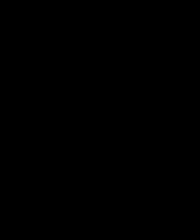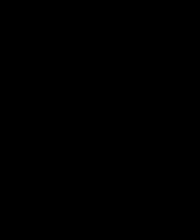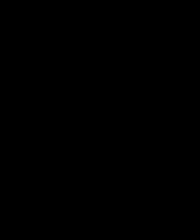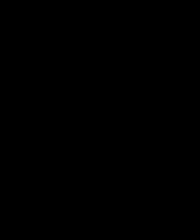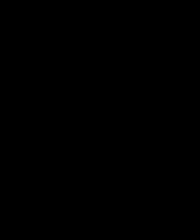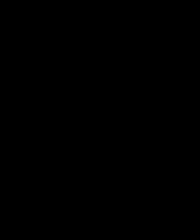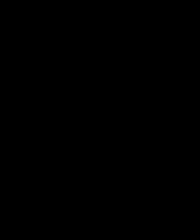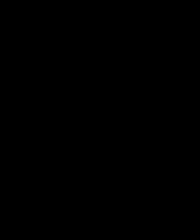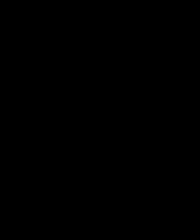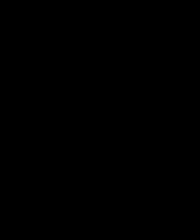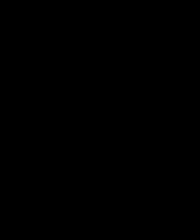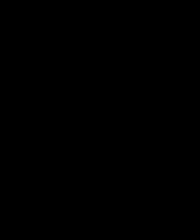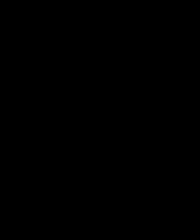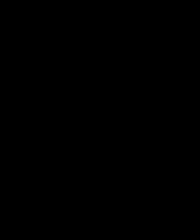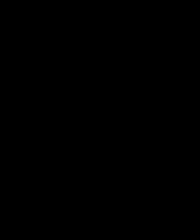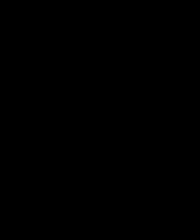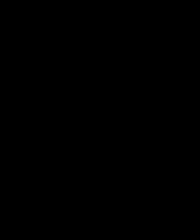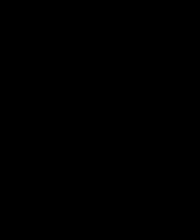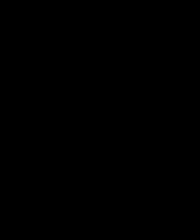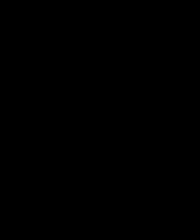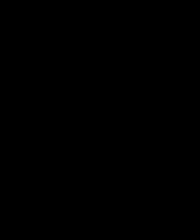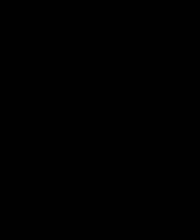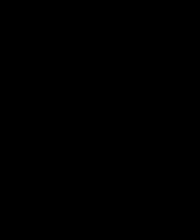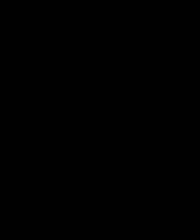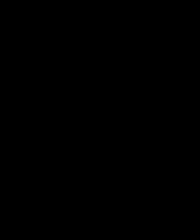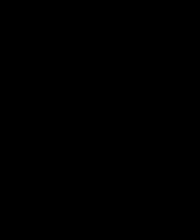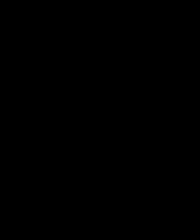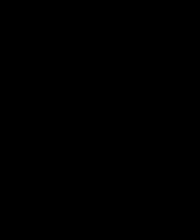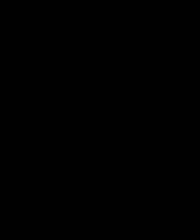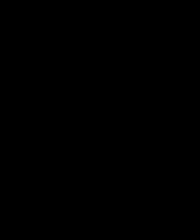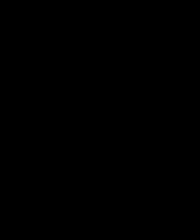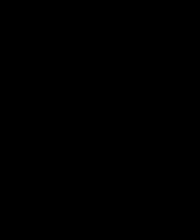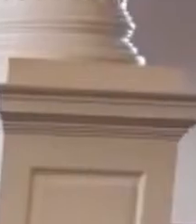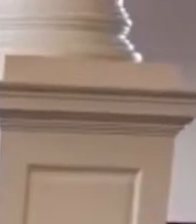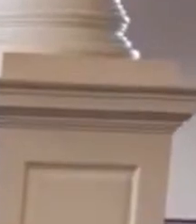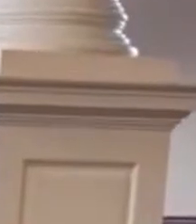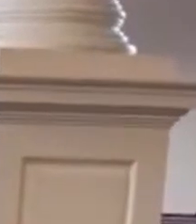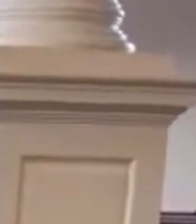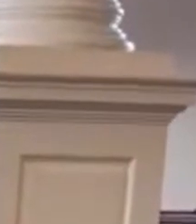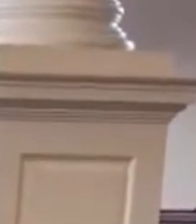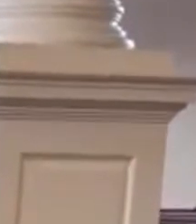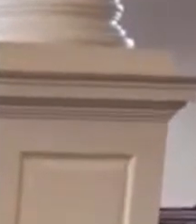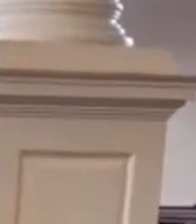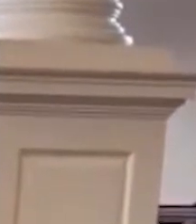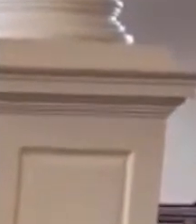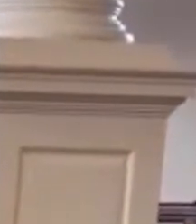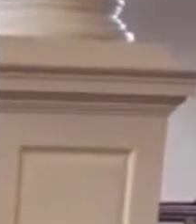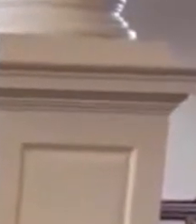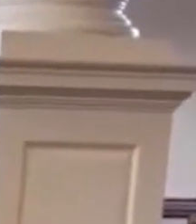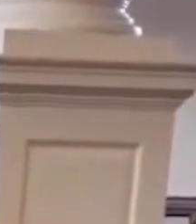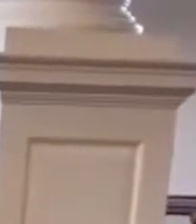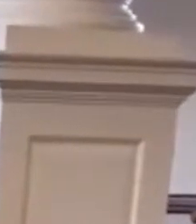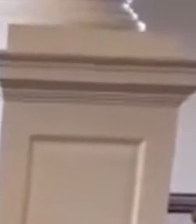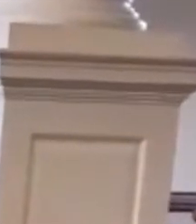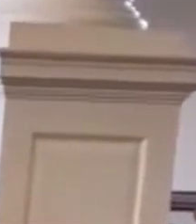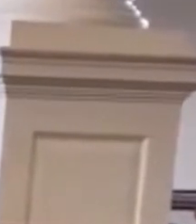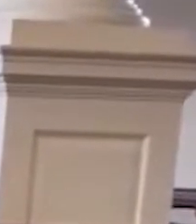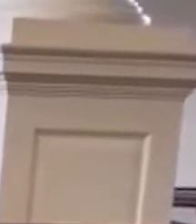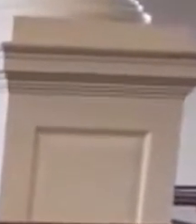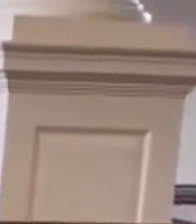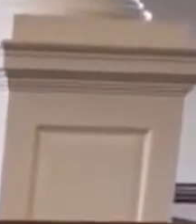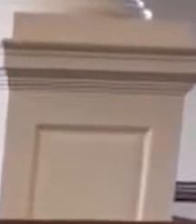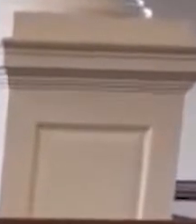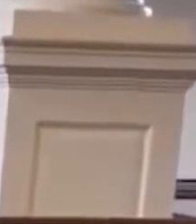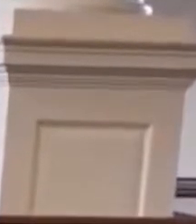have done something to make the place a better place for somebody. I hope people remember that I